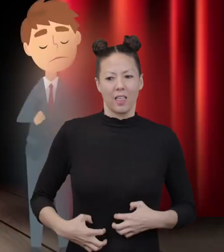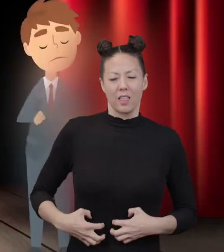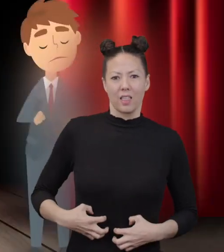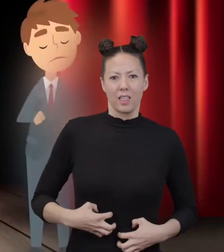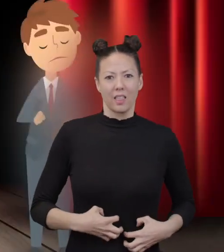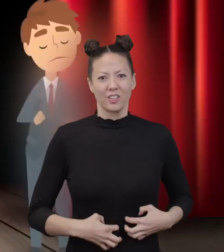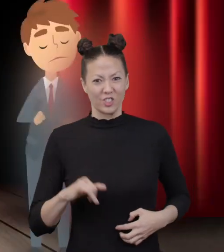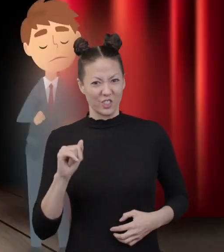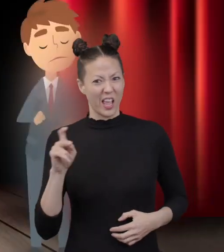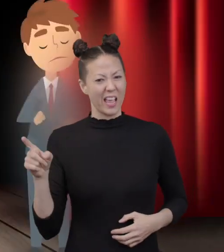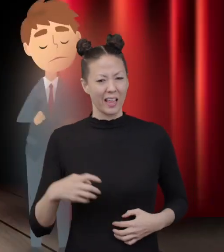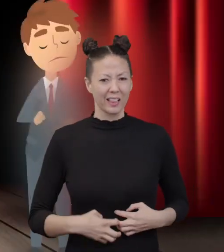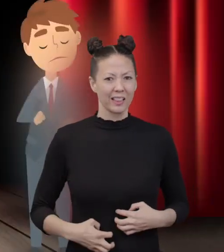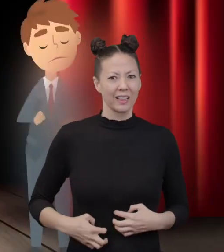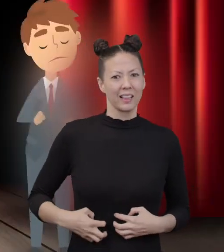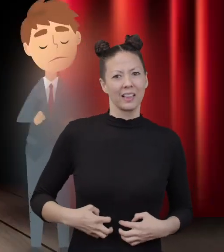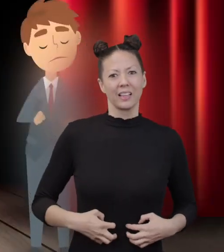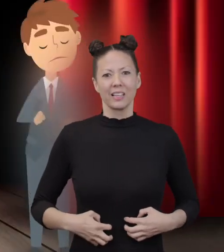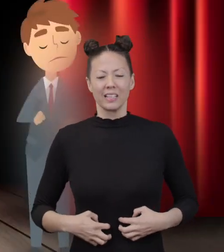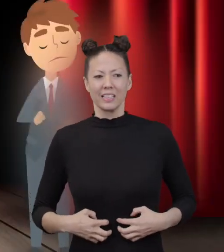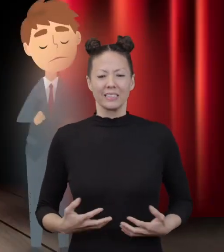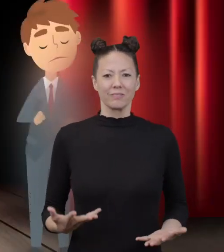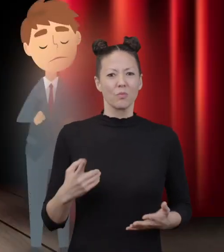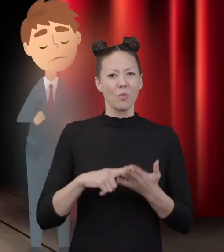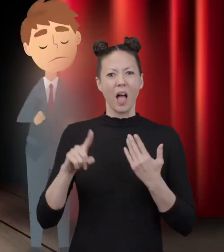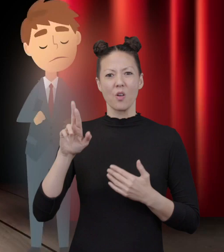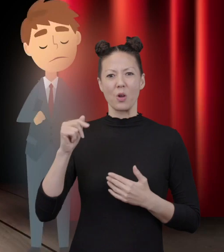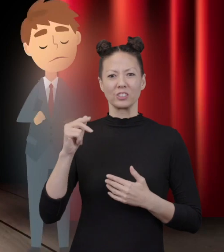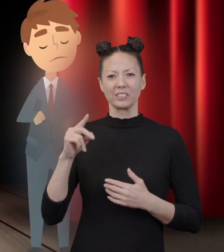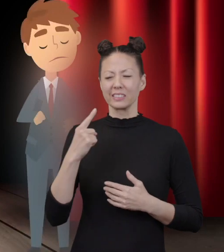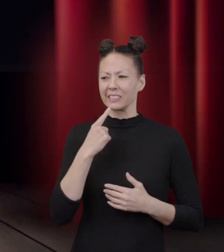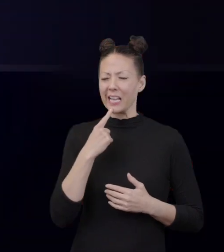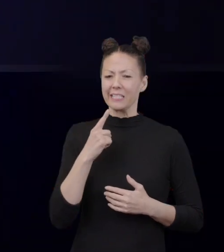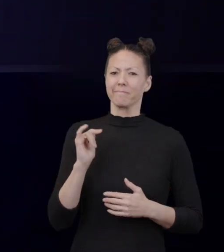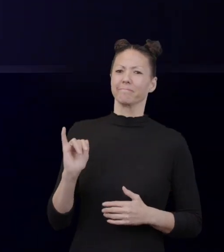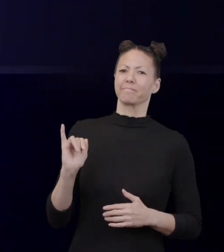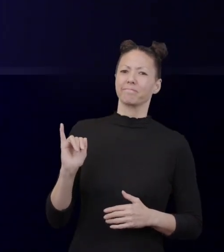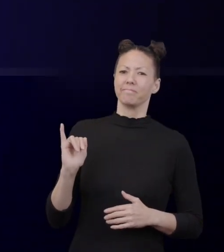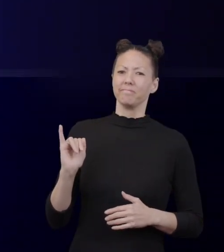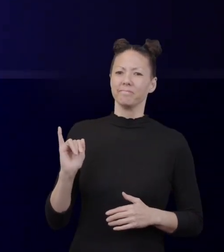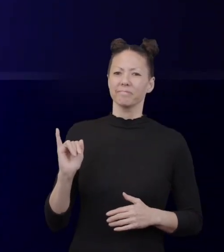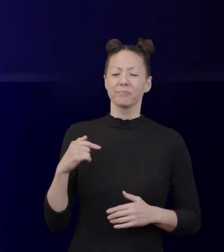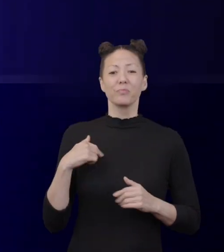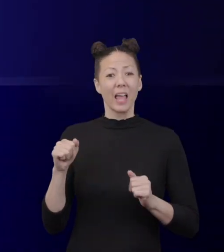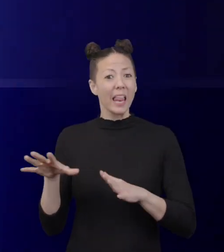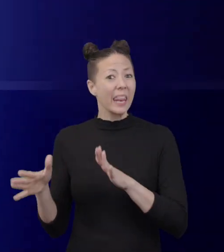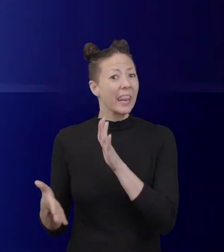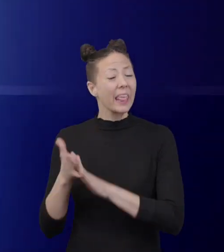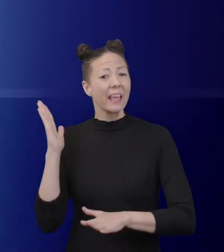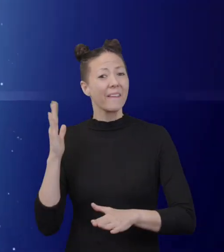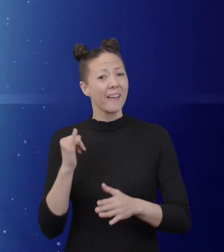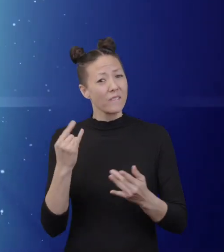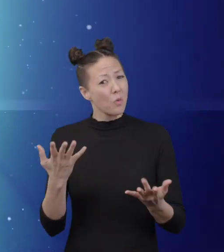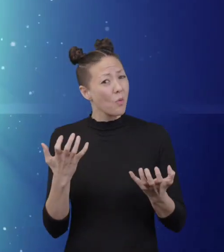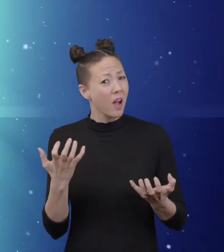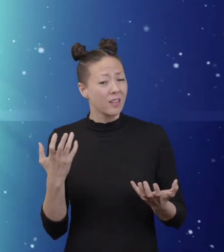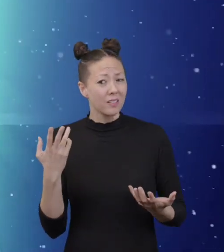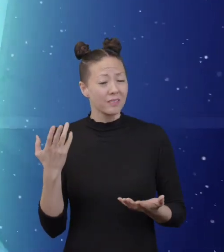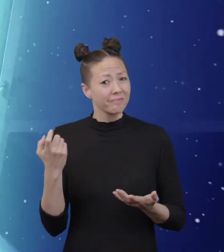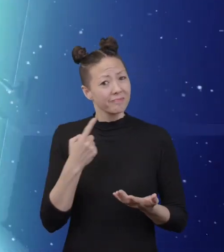stomach twisted in worry at what Rashad had said. "We can leave if you want," he